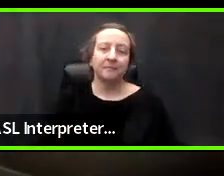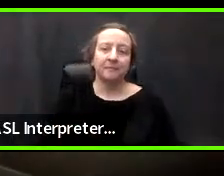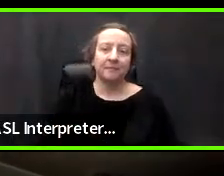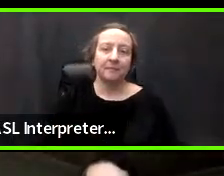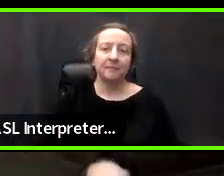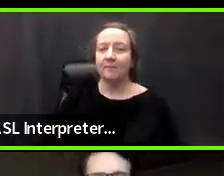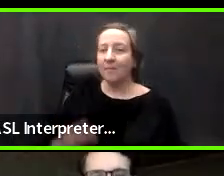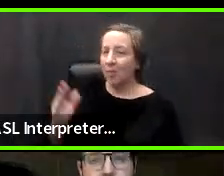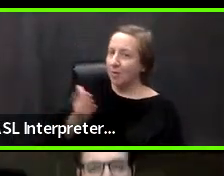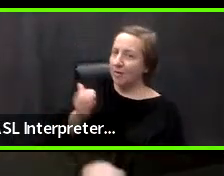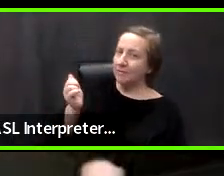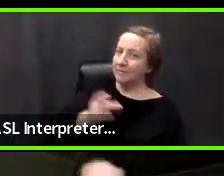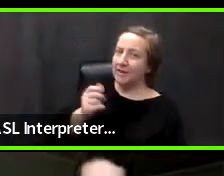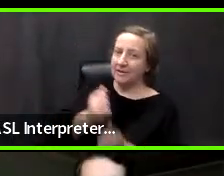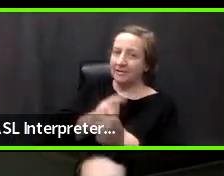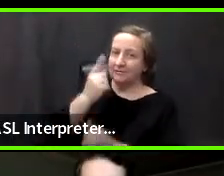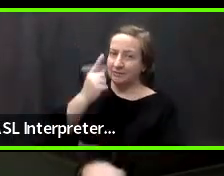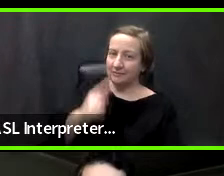Welcome back, everyone.